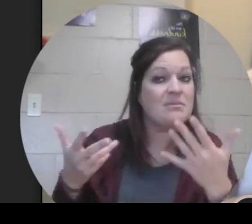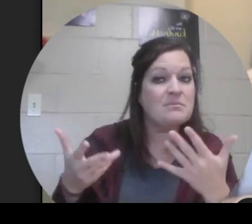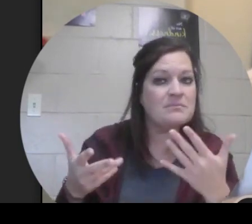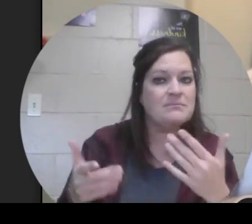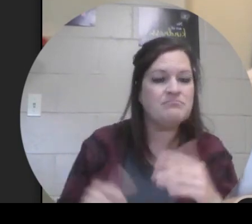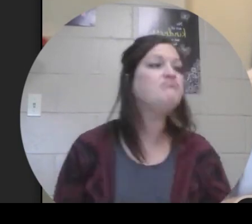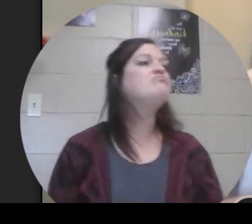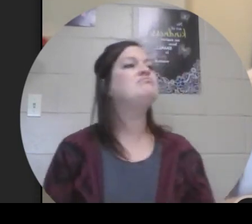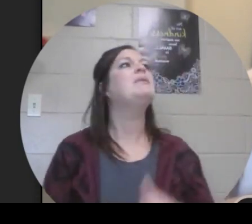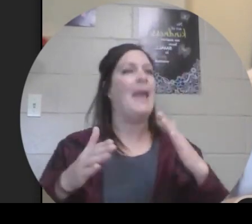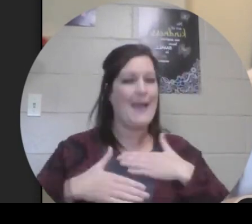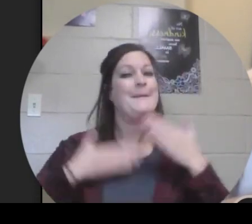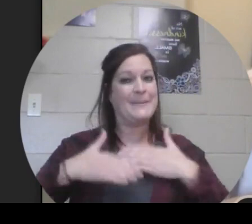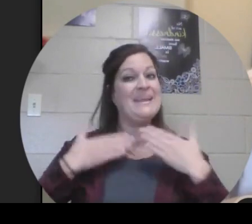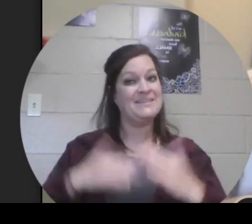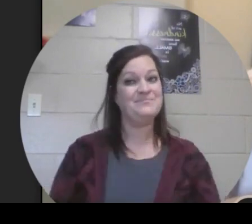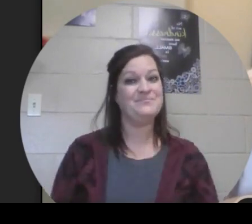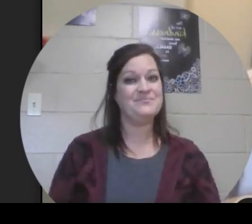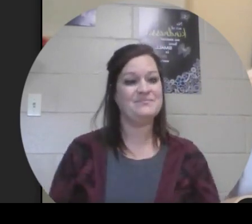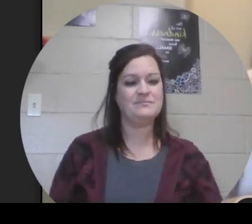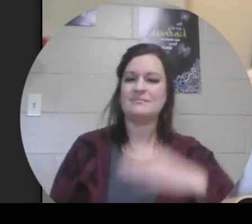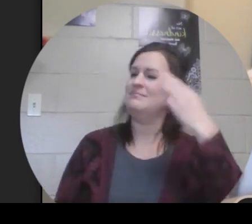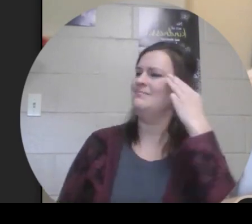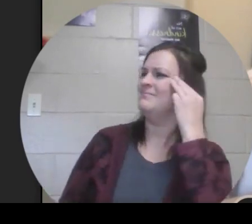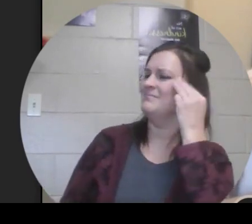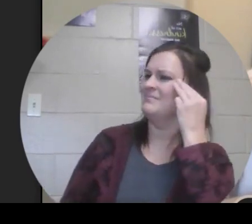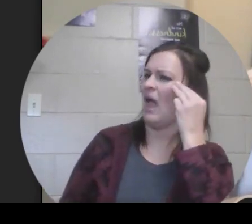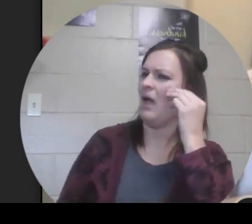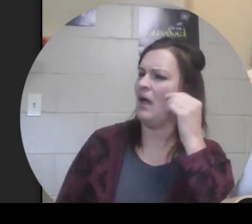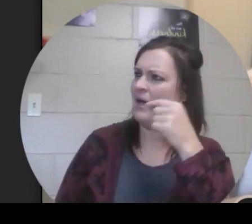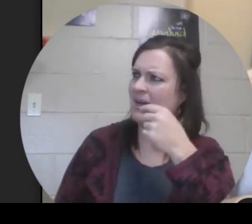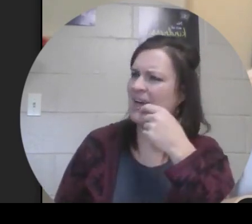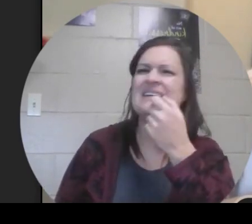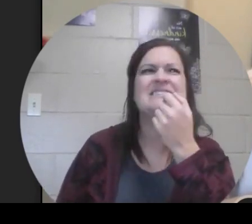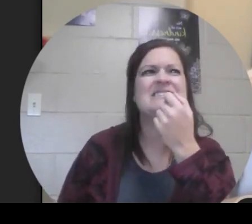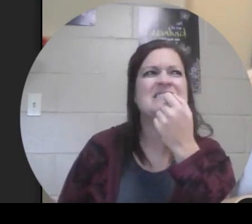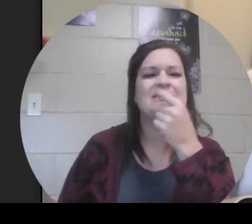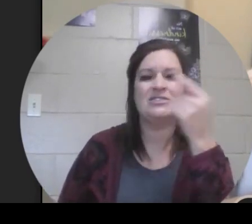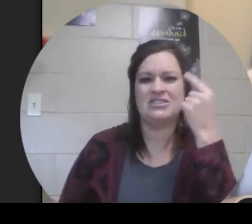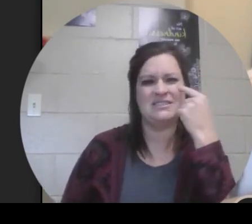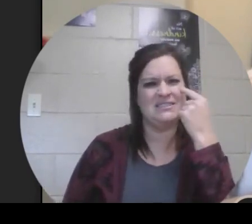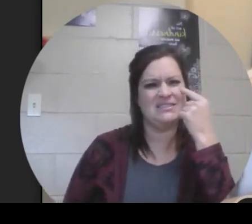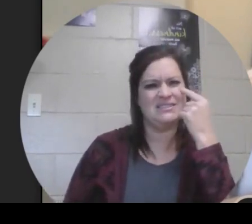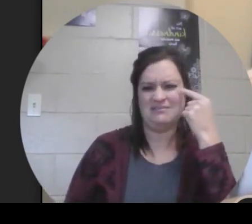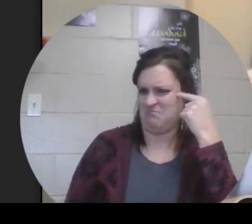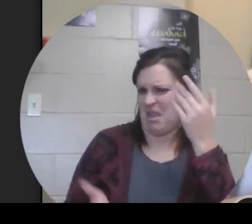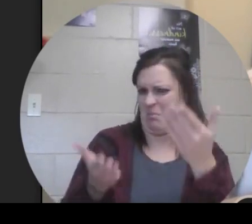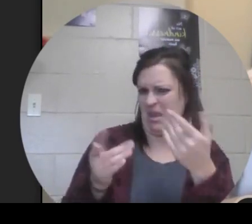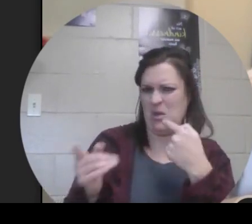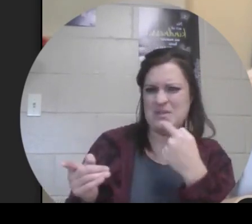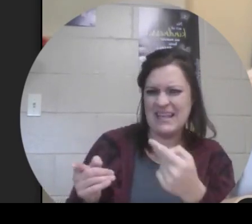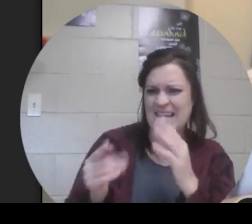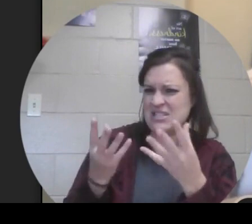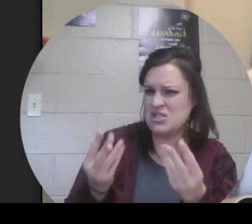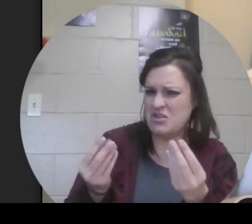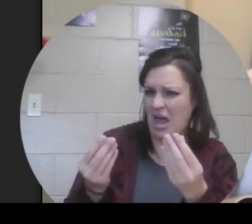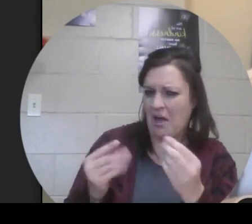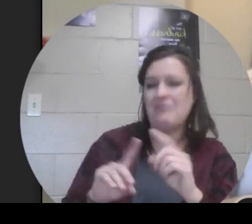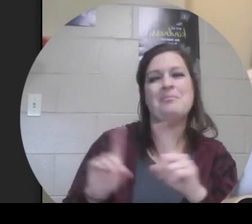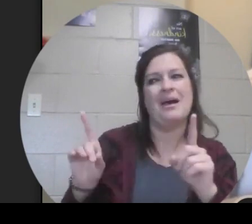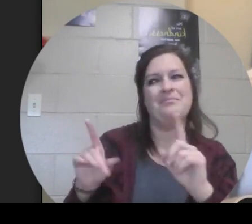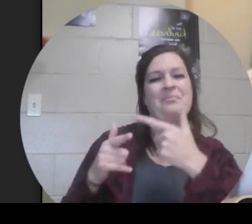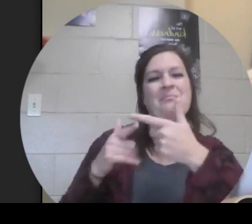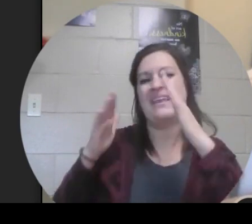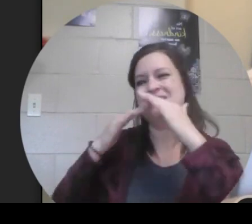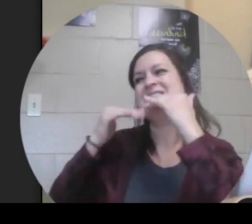Happy, Jack replied. Miss Martell opened her mouth, like maybe she was expecting him to say soft, but then she